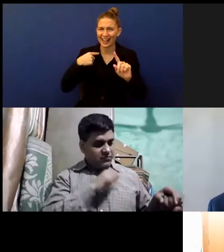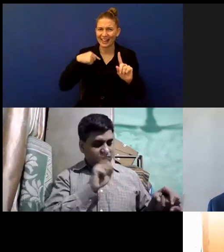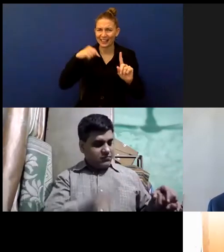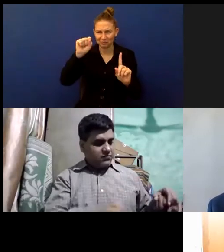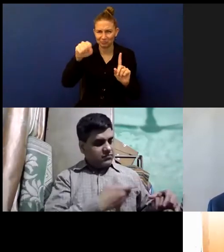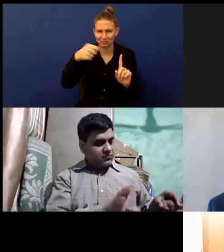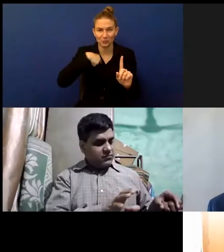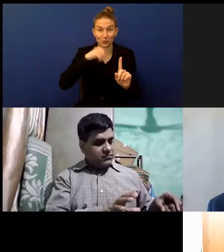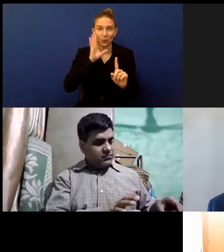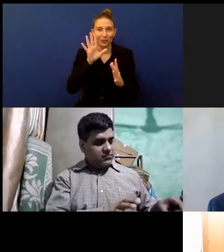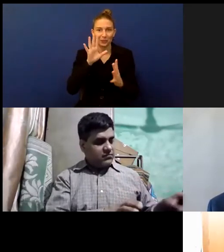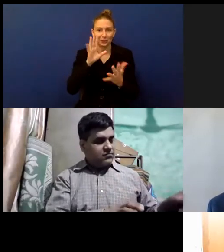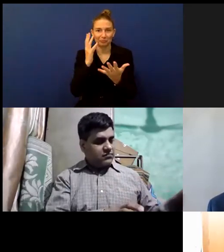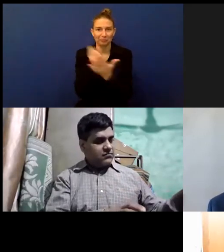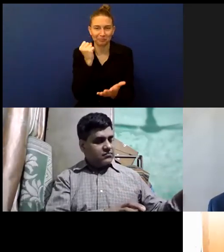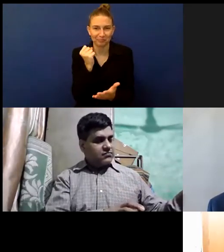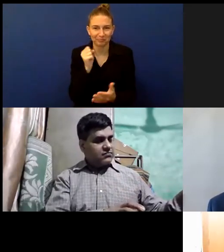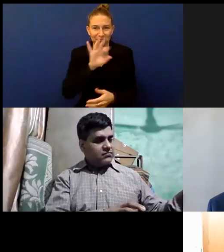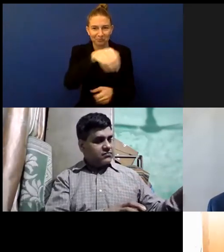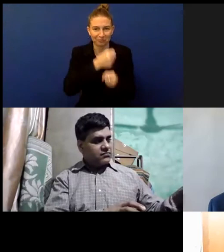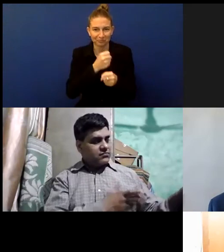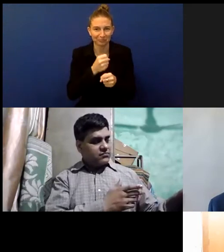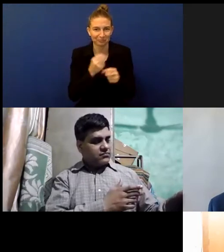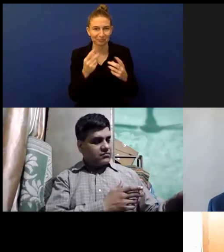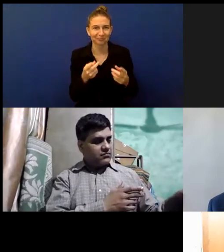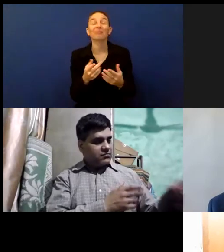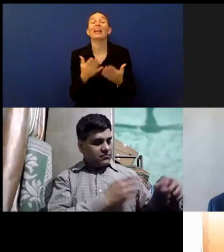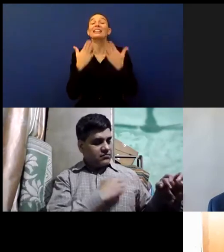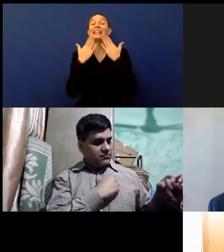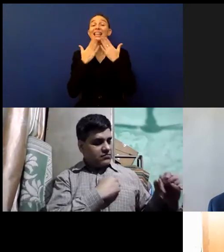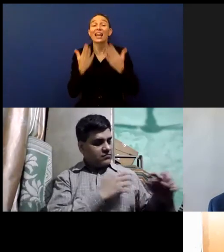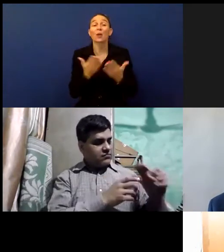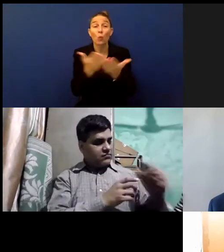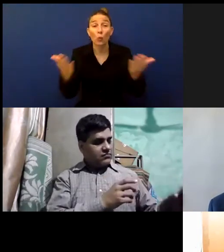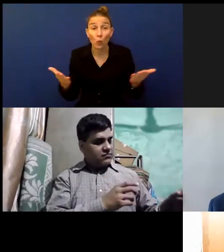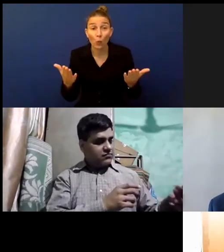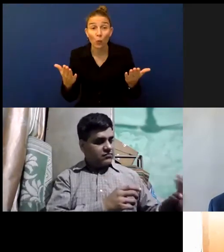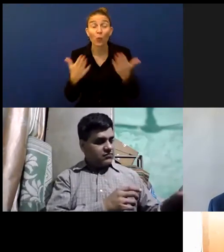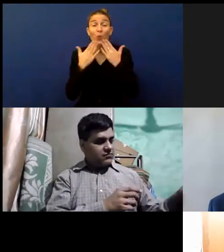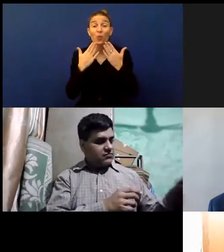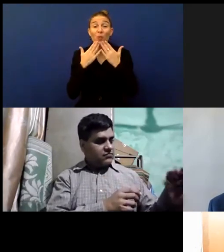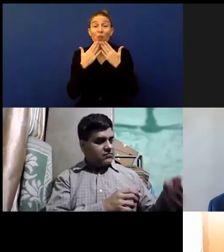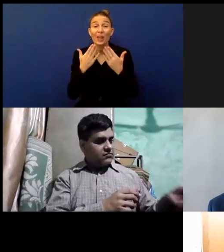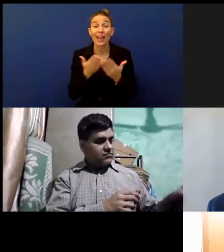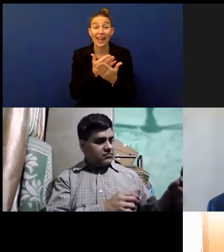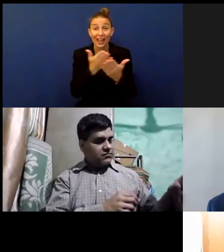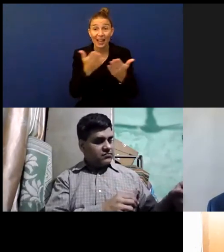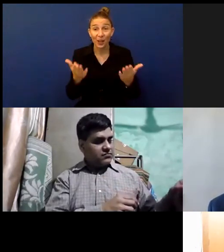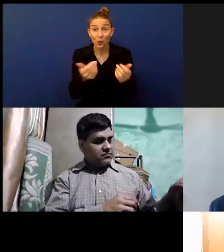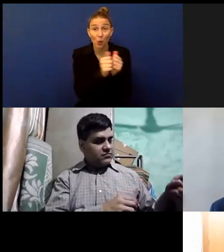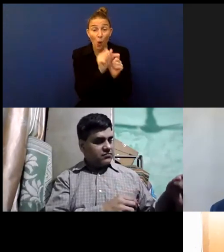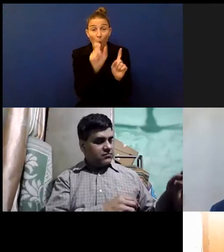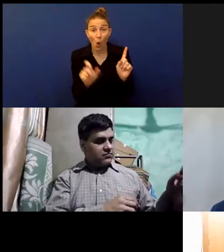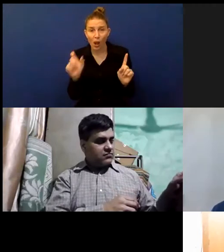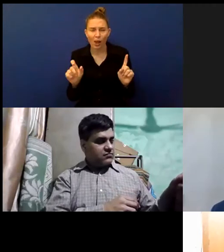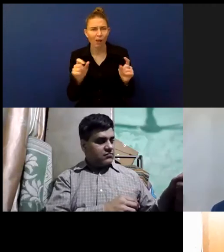that. Thank you very much. Thank you, colleagues. I think there are a number of outcomes that definitely we can learn